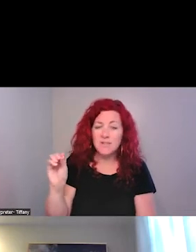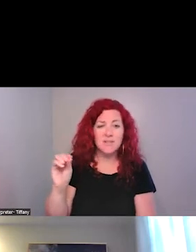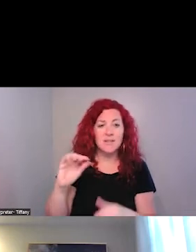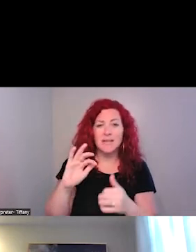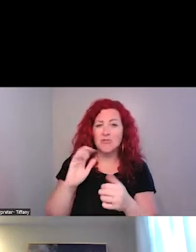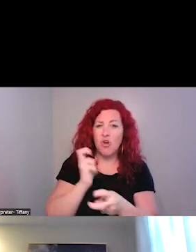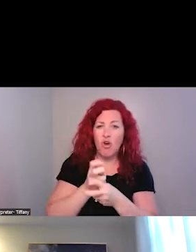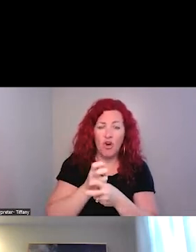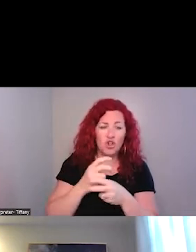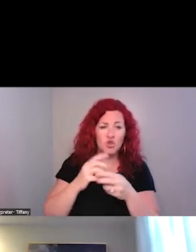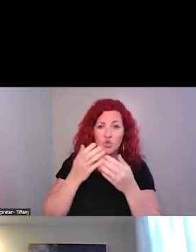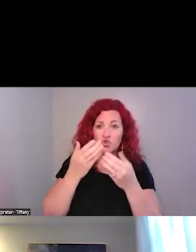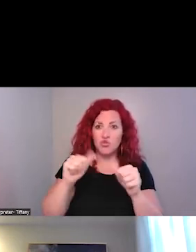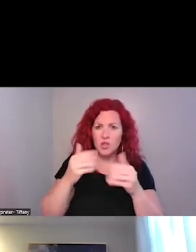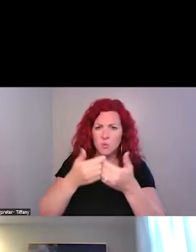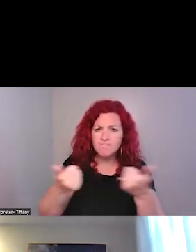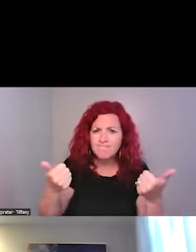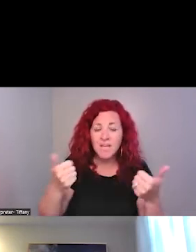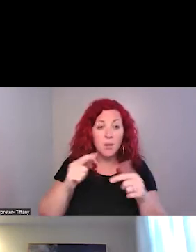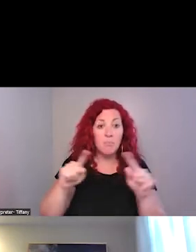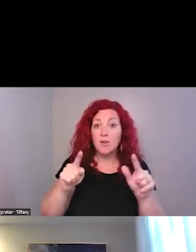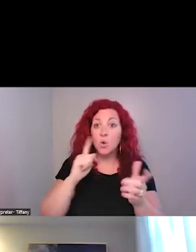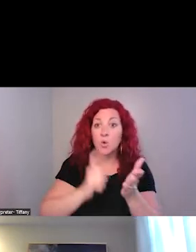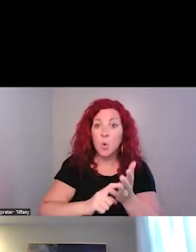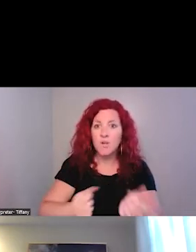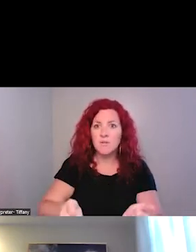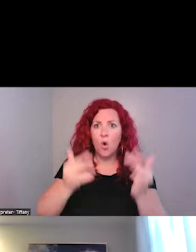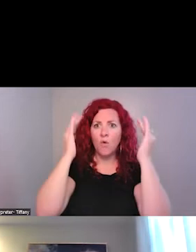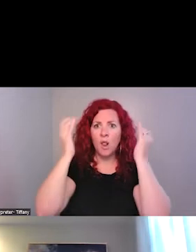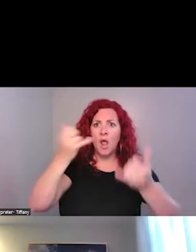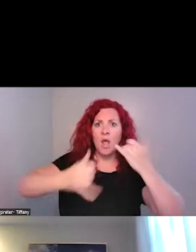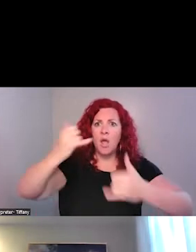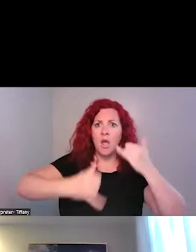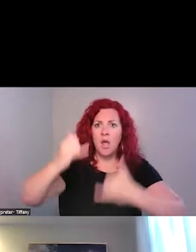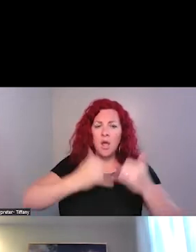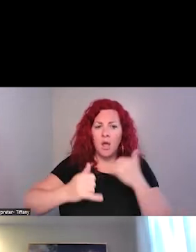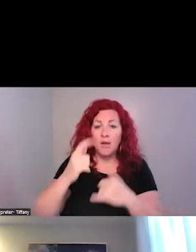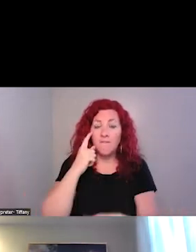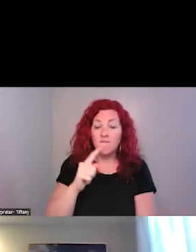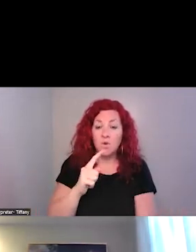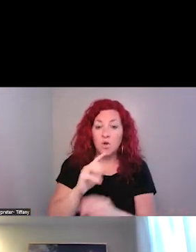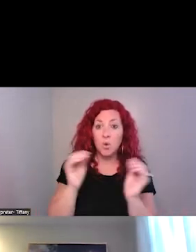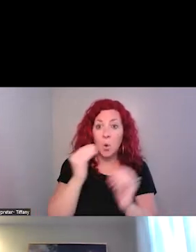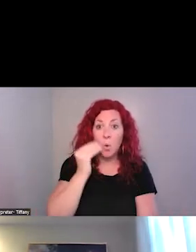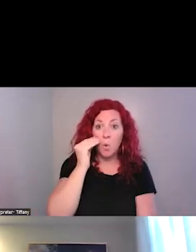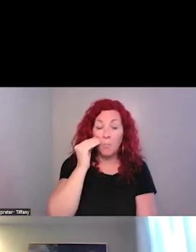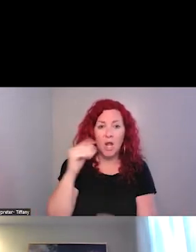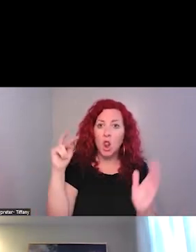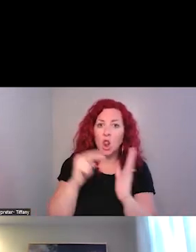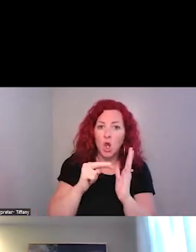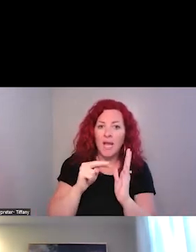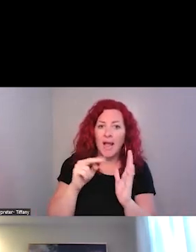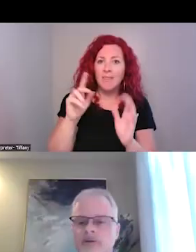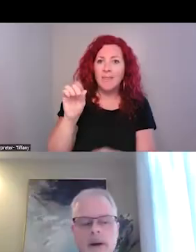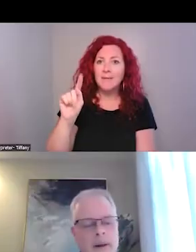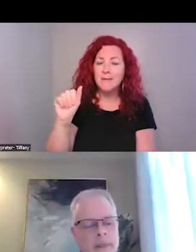the overwhelming volume of calls that are coming in for people who are homelessness. And if you just look at Matt's data on San Francisco, the vast number of calls are for